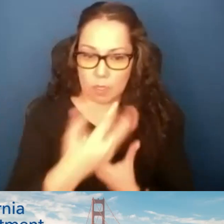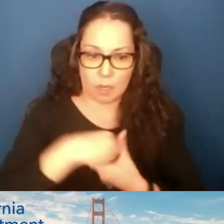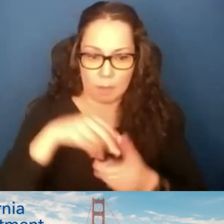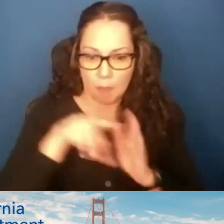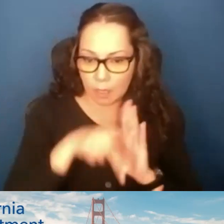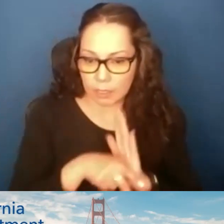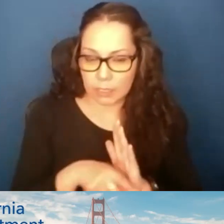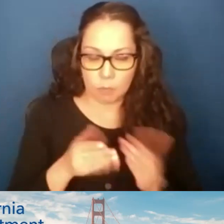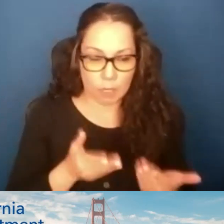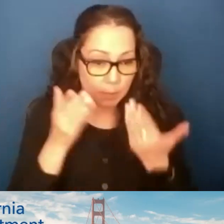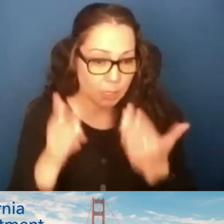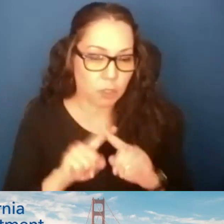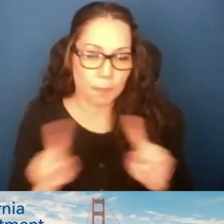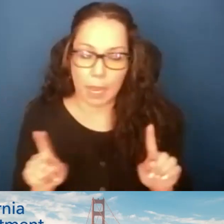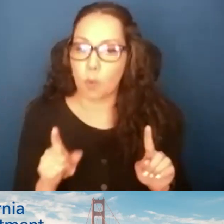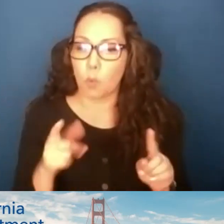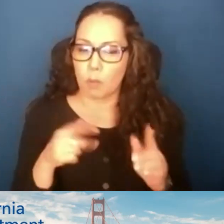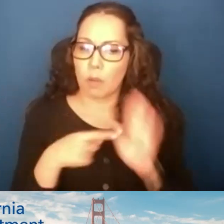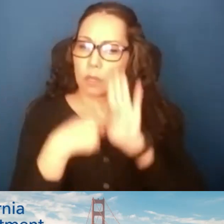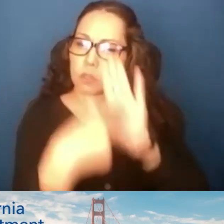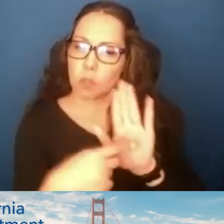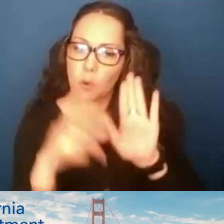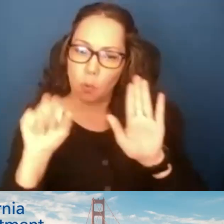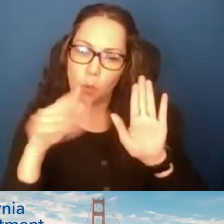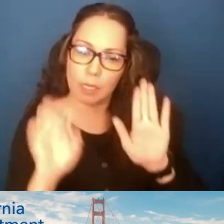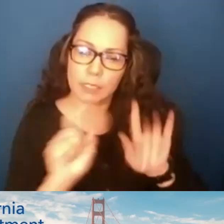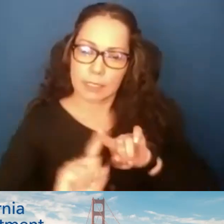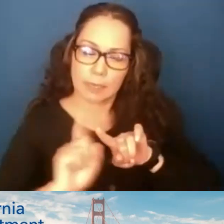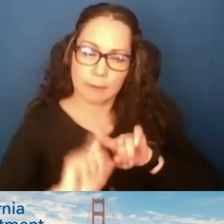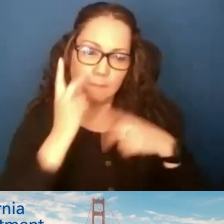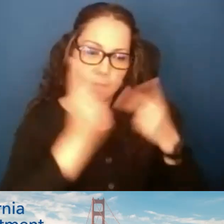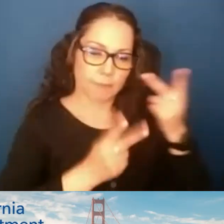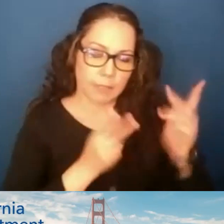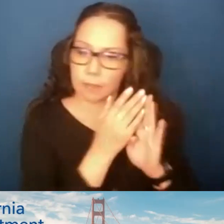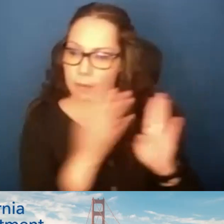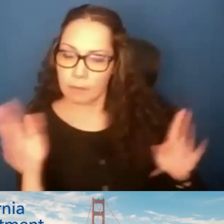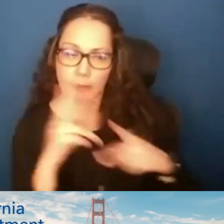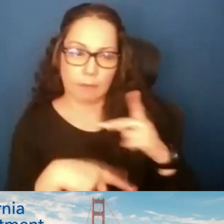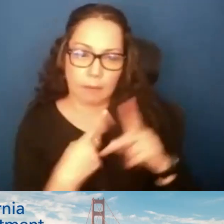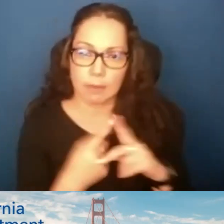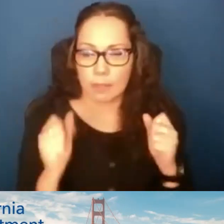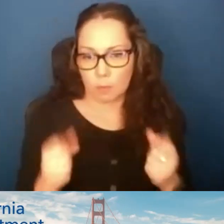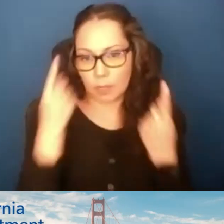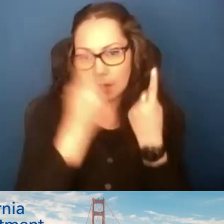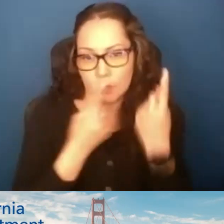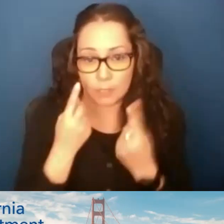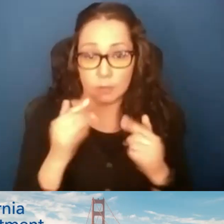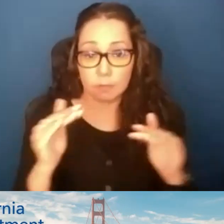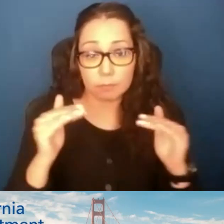simply lists the range of different visitor types that this workgroup may consider. Okay, next slide.